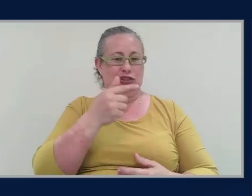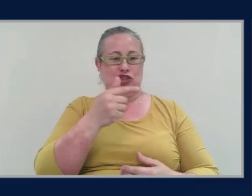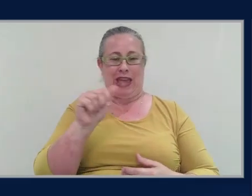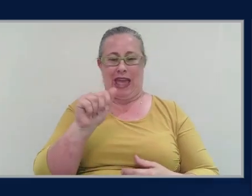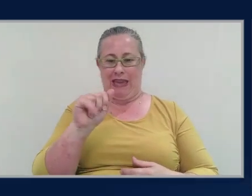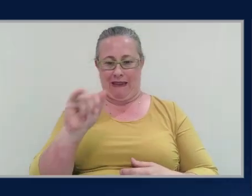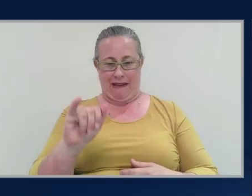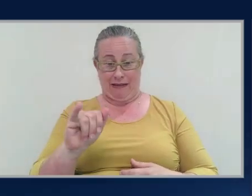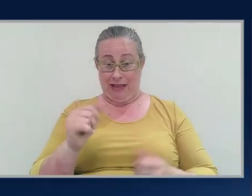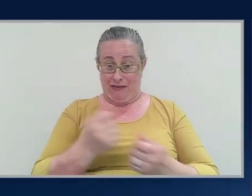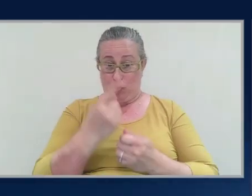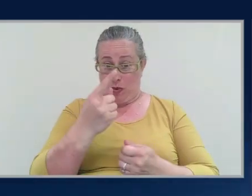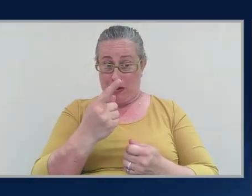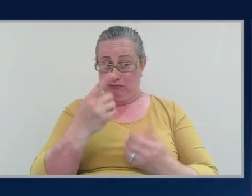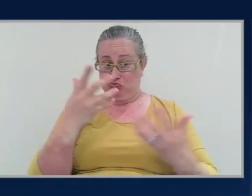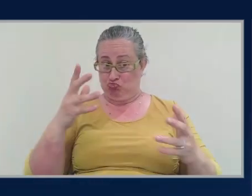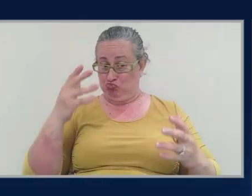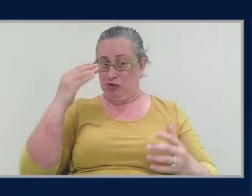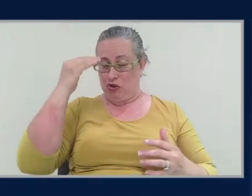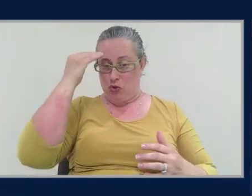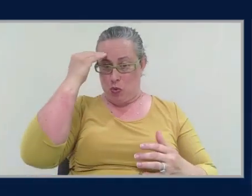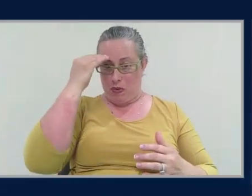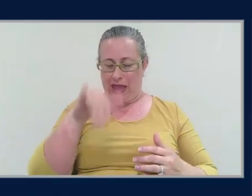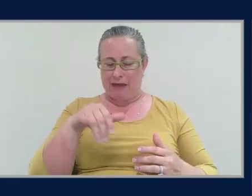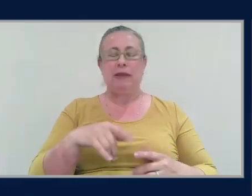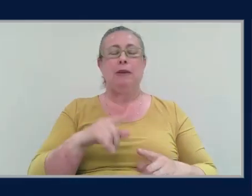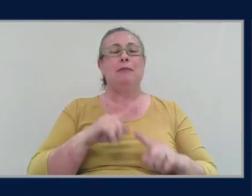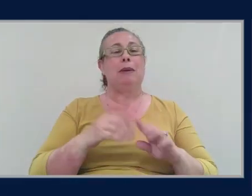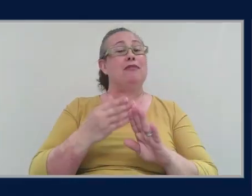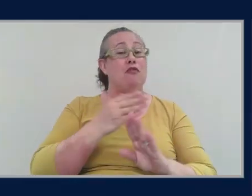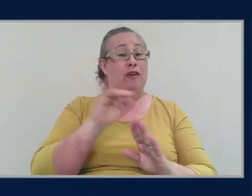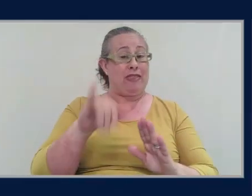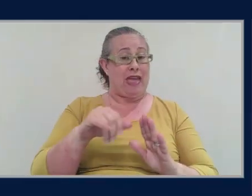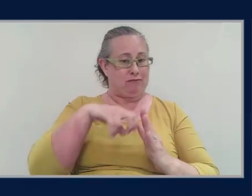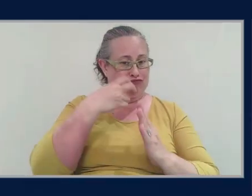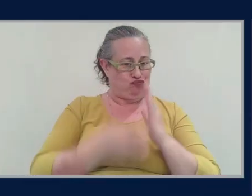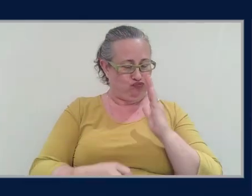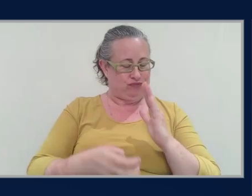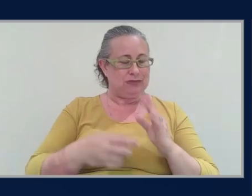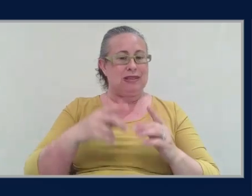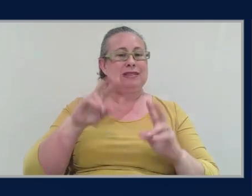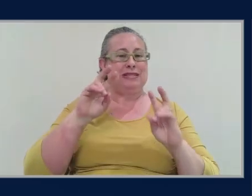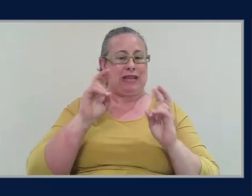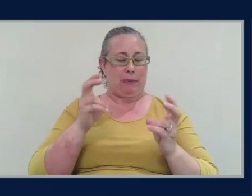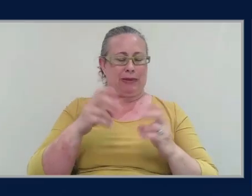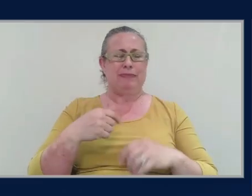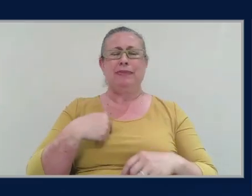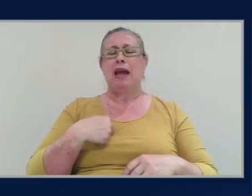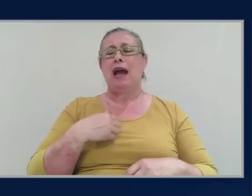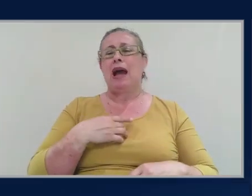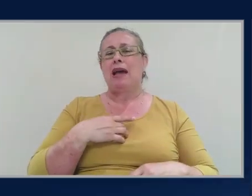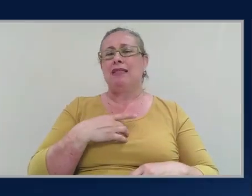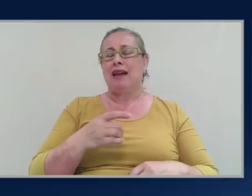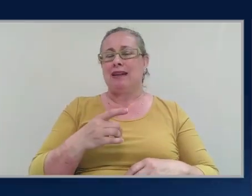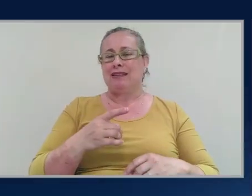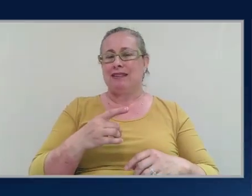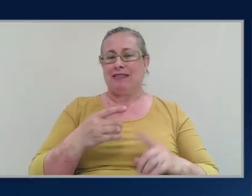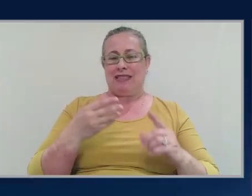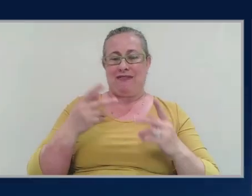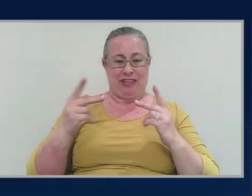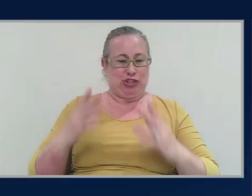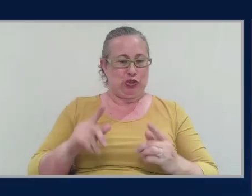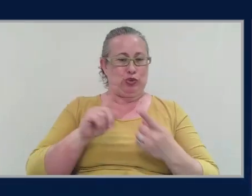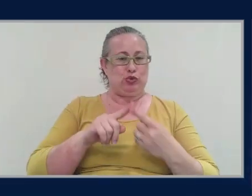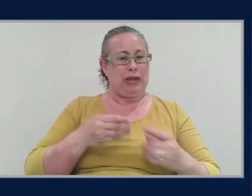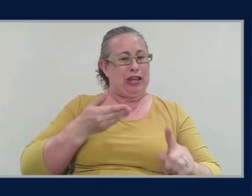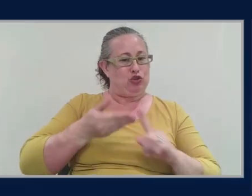has everyone heard of that? But before we do, and before we get into the topic, I'd like to have our guests do a quick intro to themselves here. So